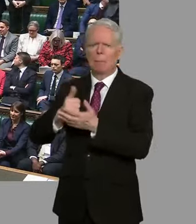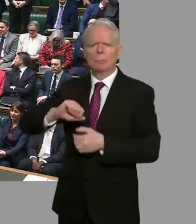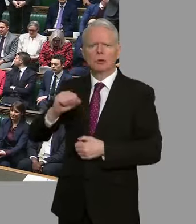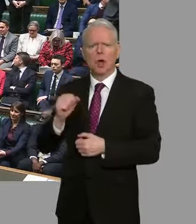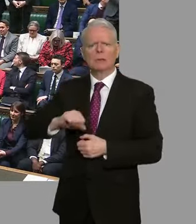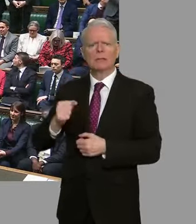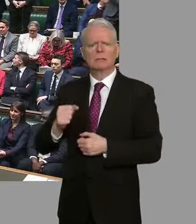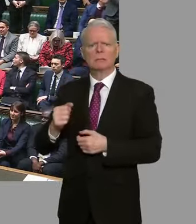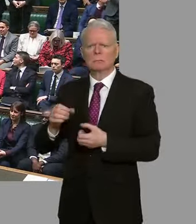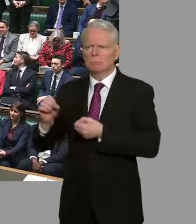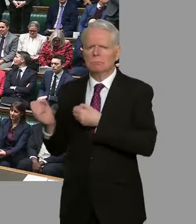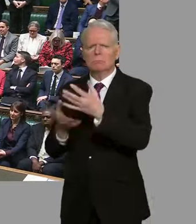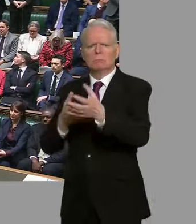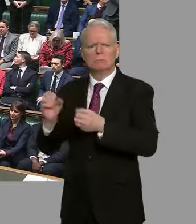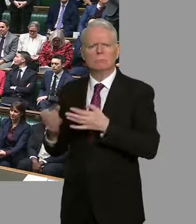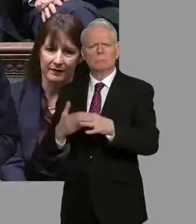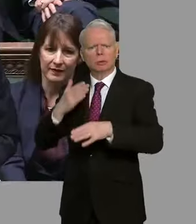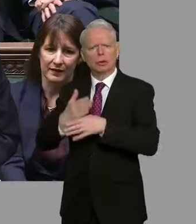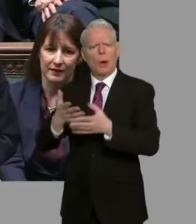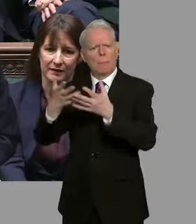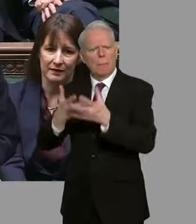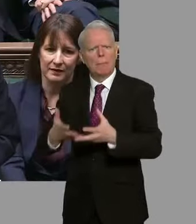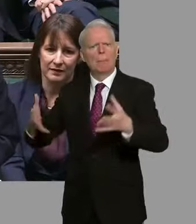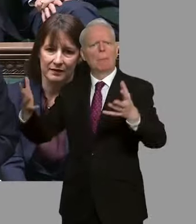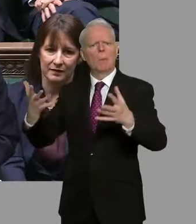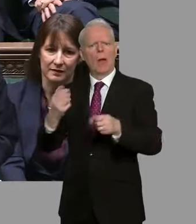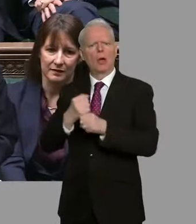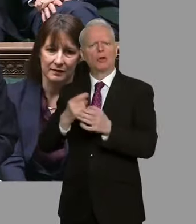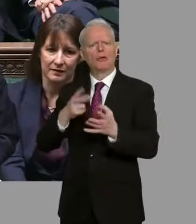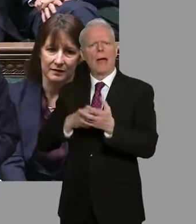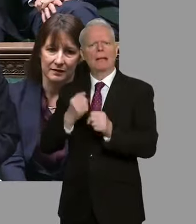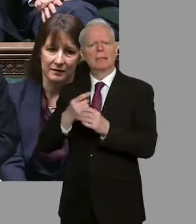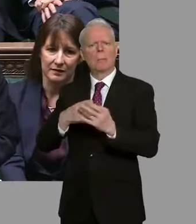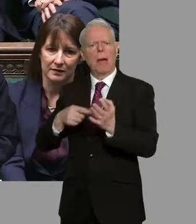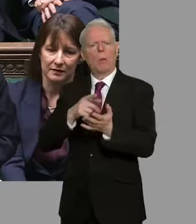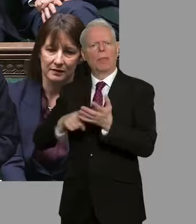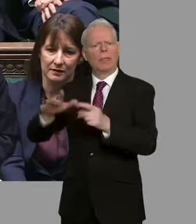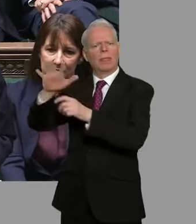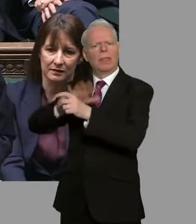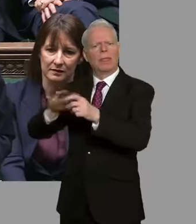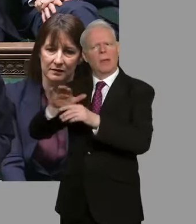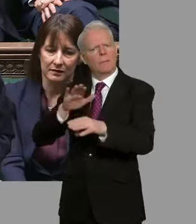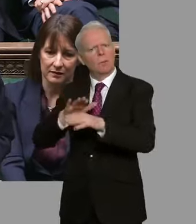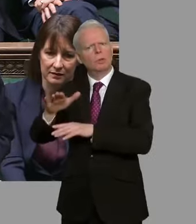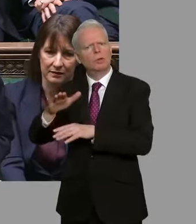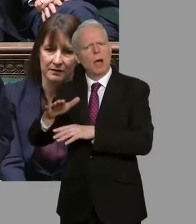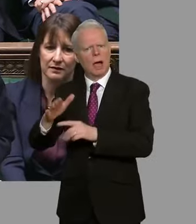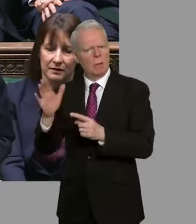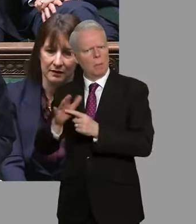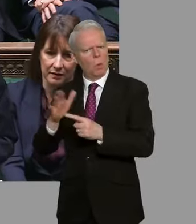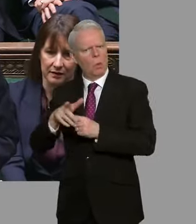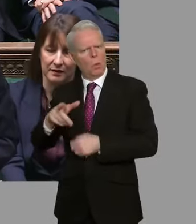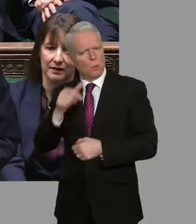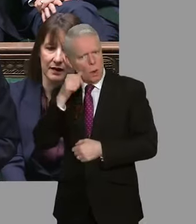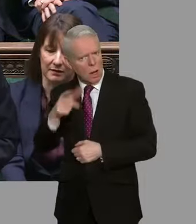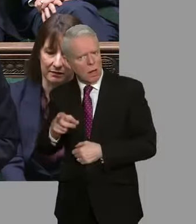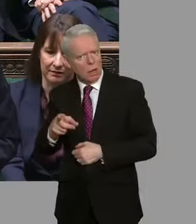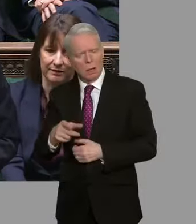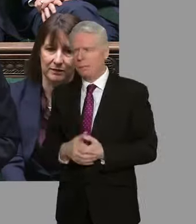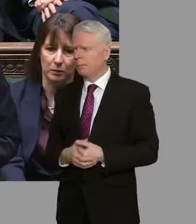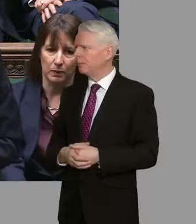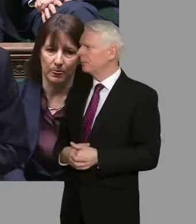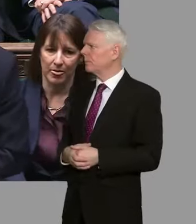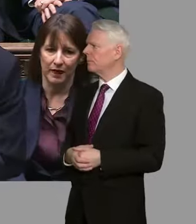This is a really important point, Mr. Speaker, because before July there was no plan at all to support the workers at